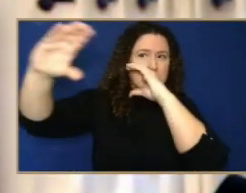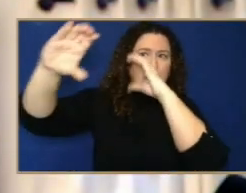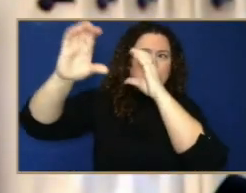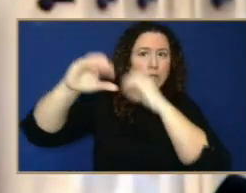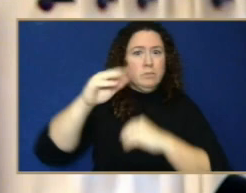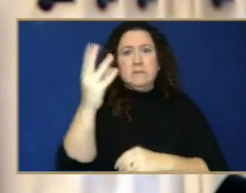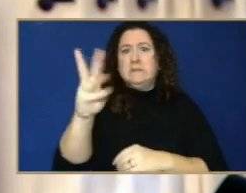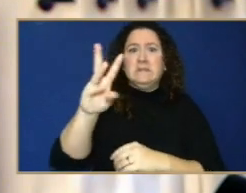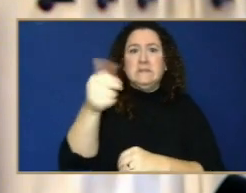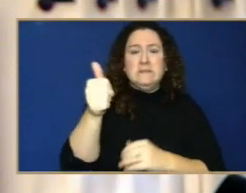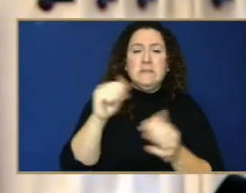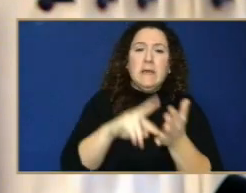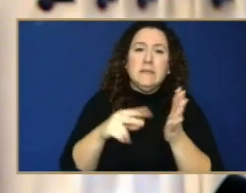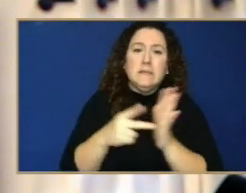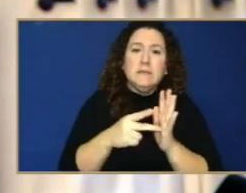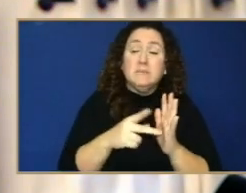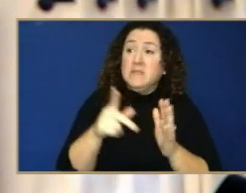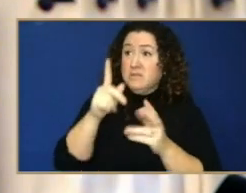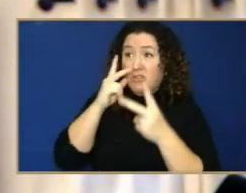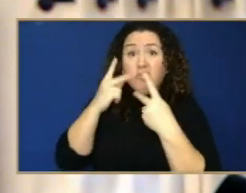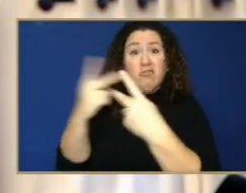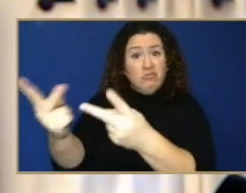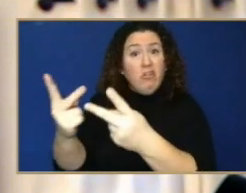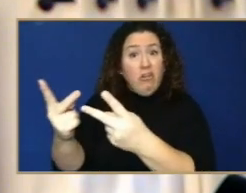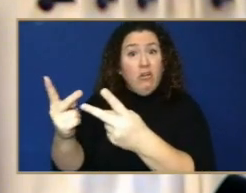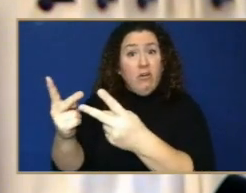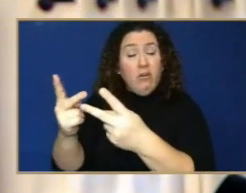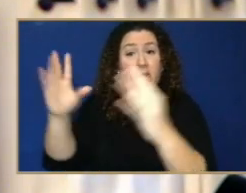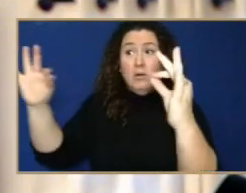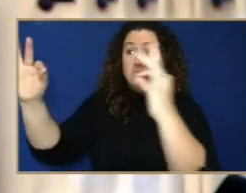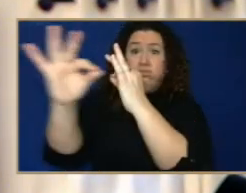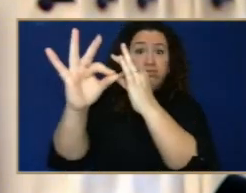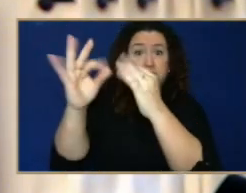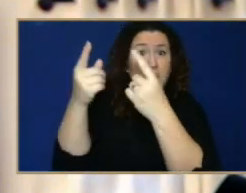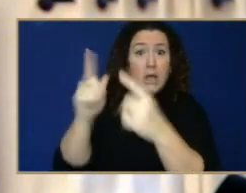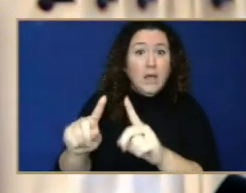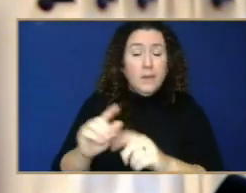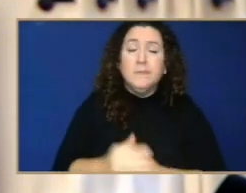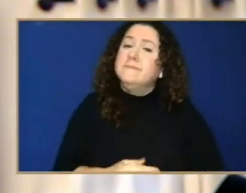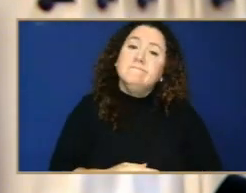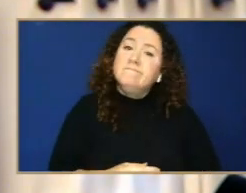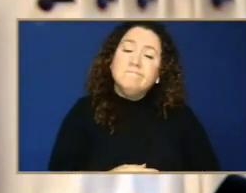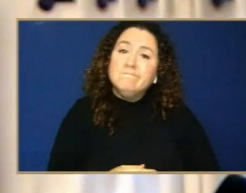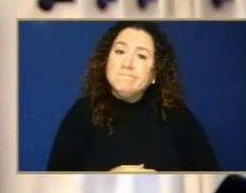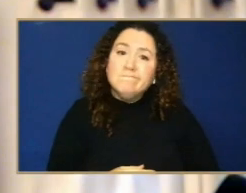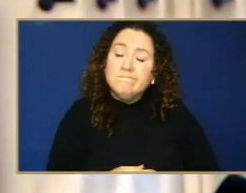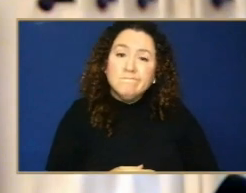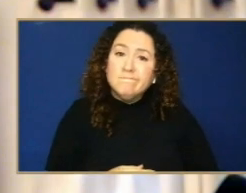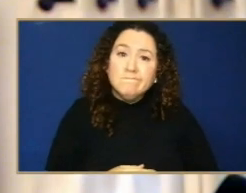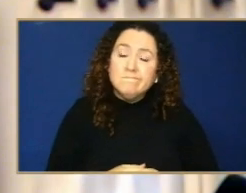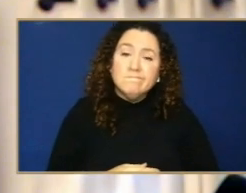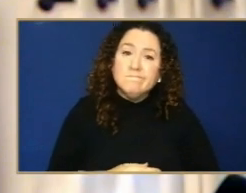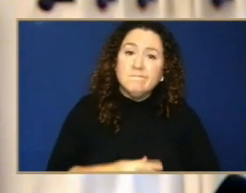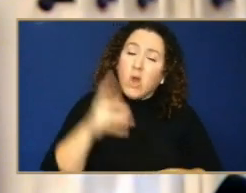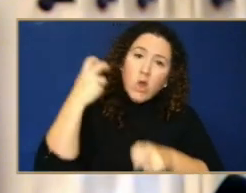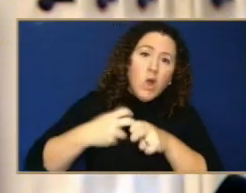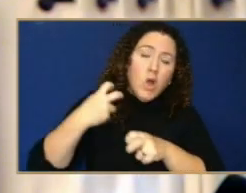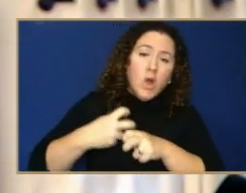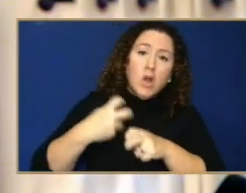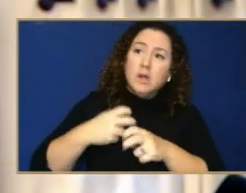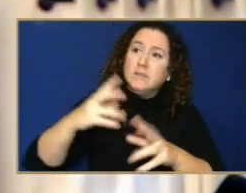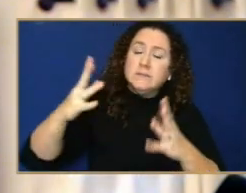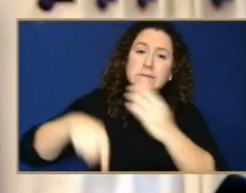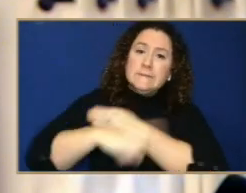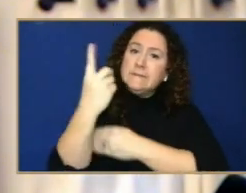on Earth actually saw it in 1623. It's a very close conjunction, tenth of a degree like this one, but it was during the daytime,